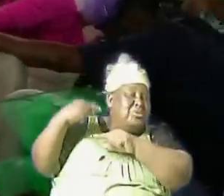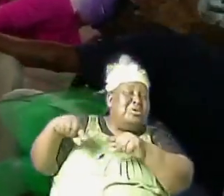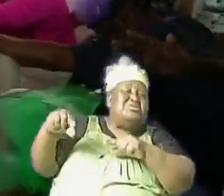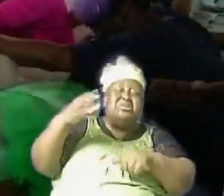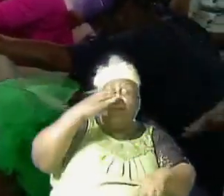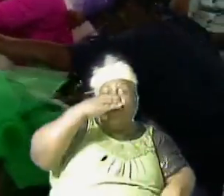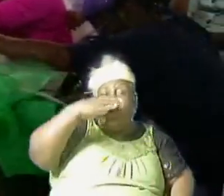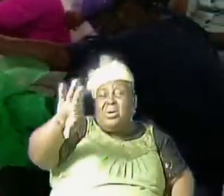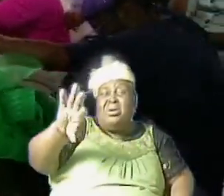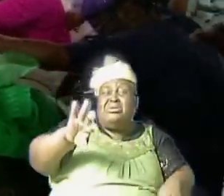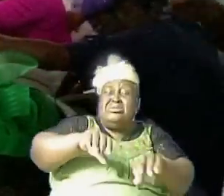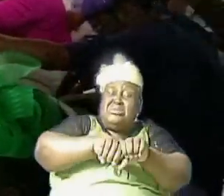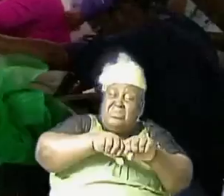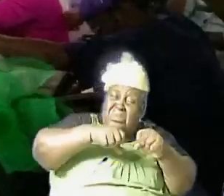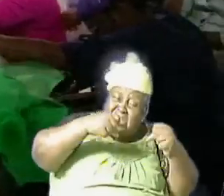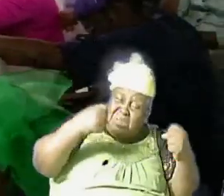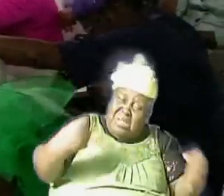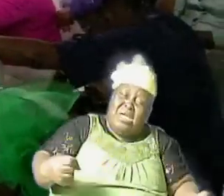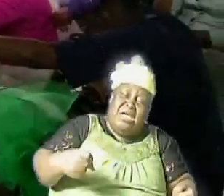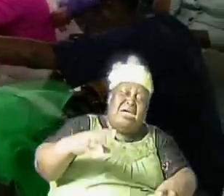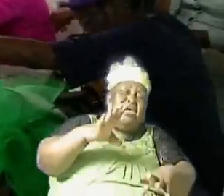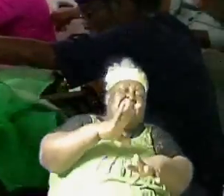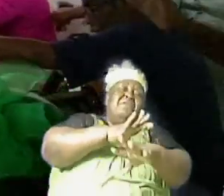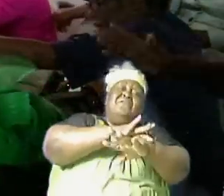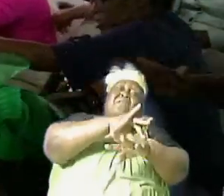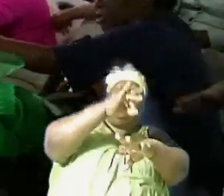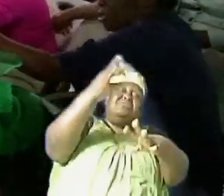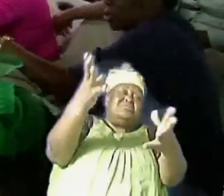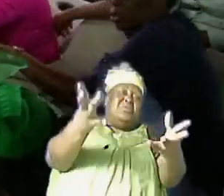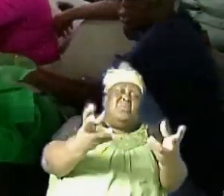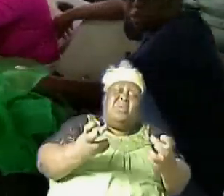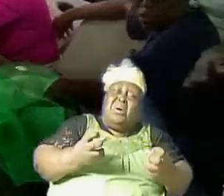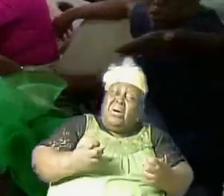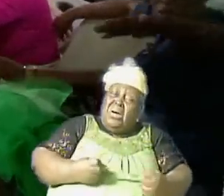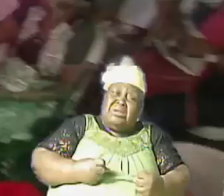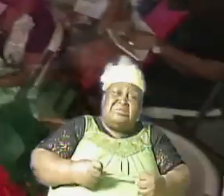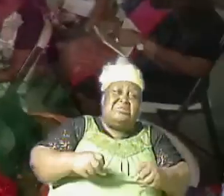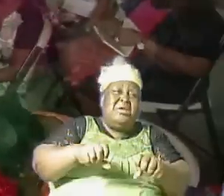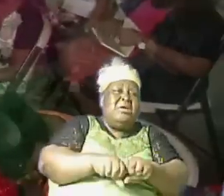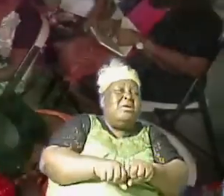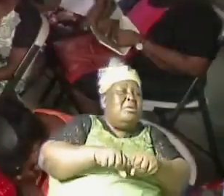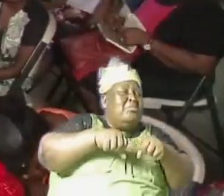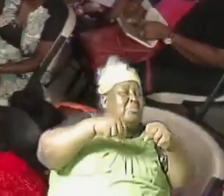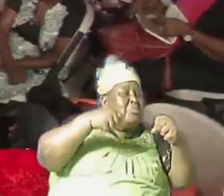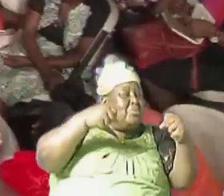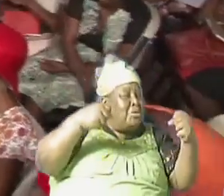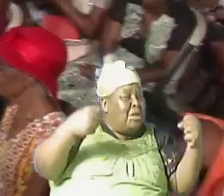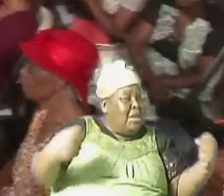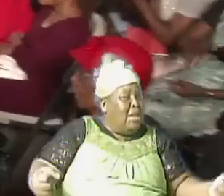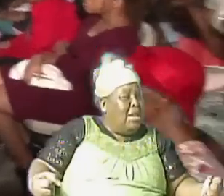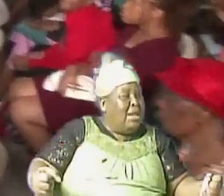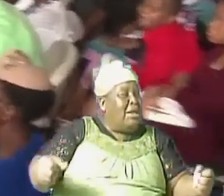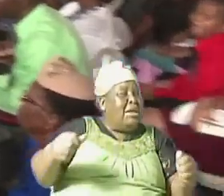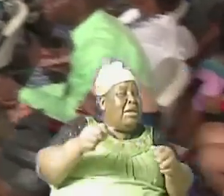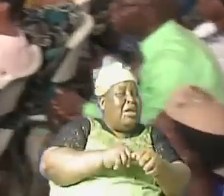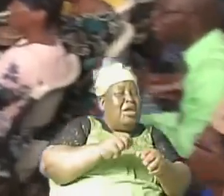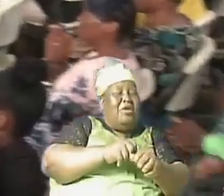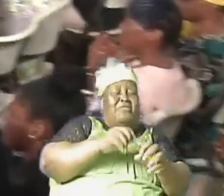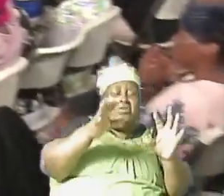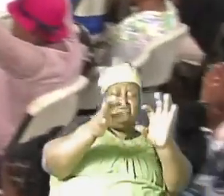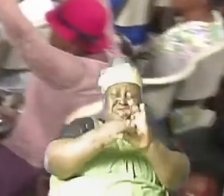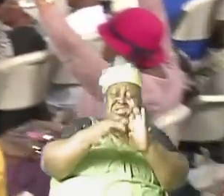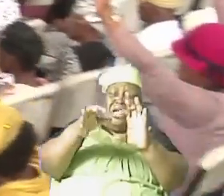curse. I'm breaking fleshly desire. I'm breaking, oh God Almighty,